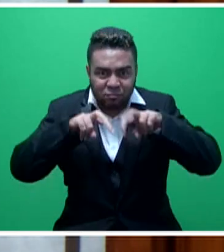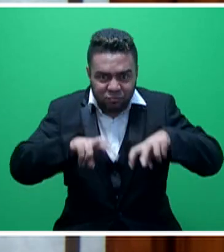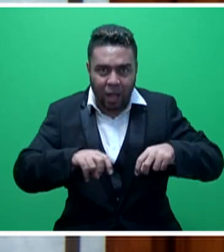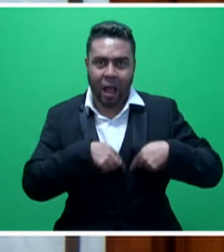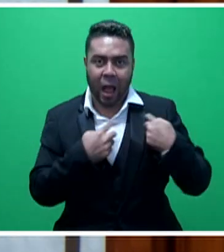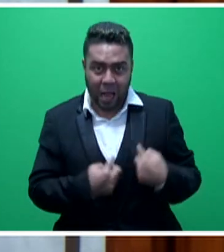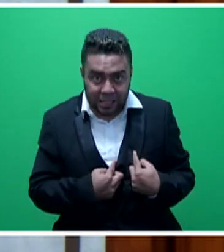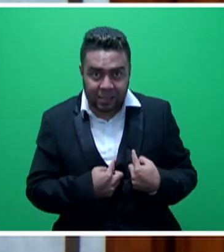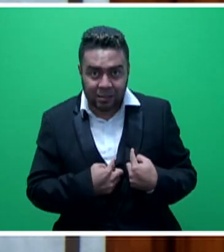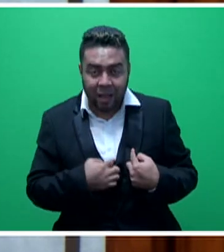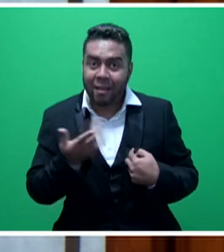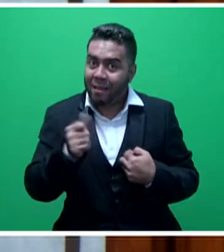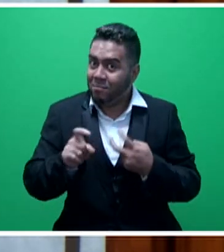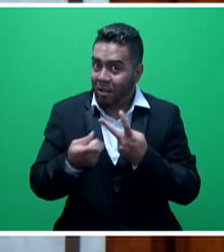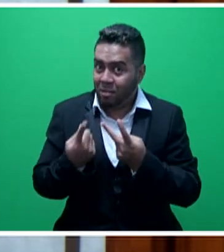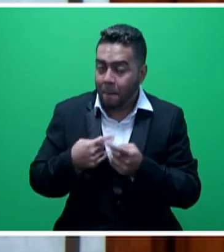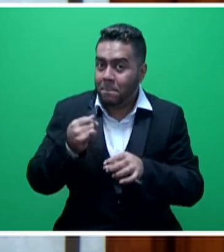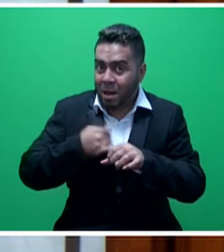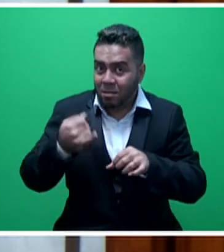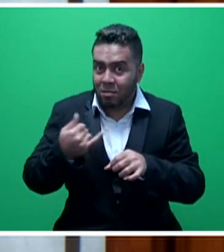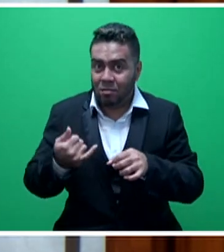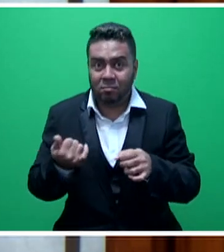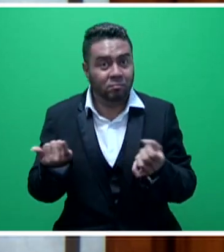cardiology, medical oncology,